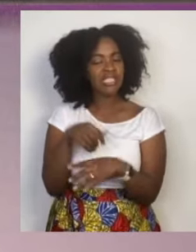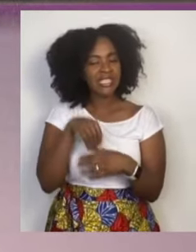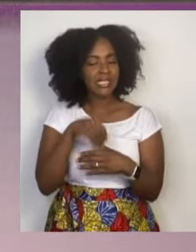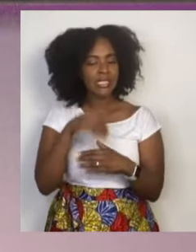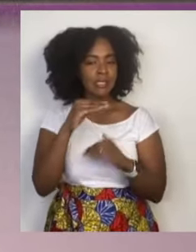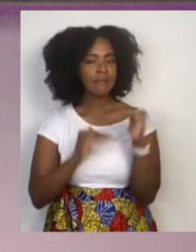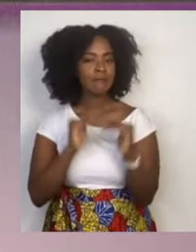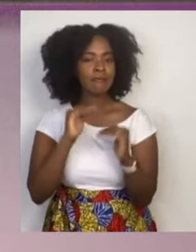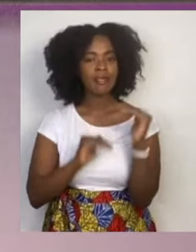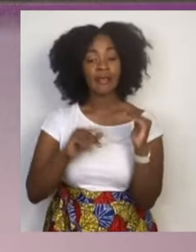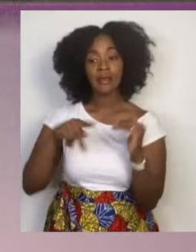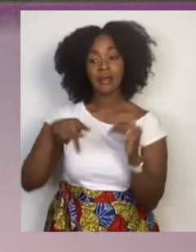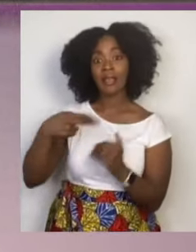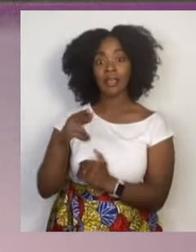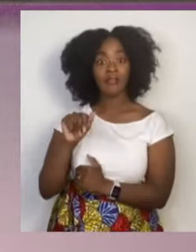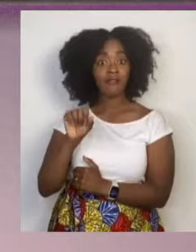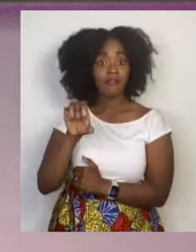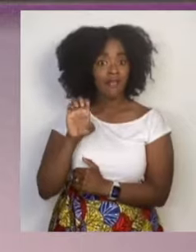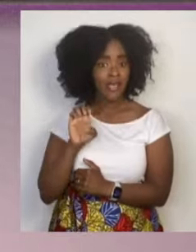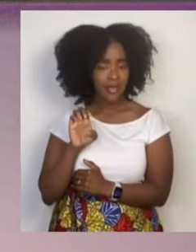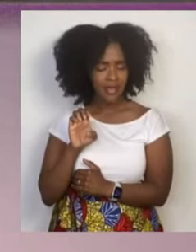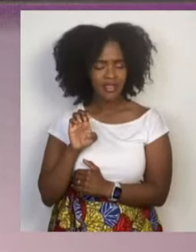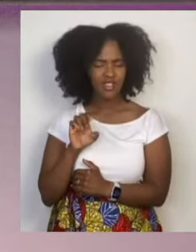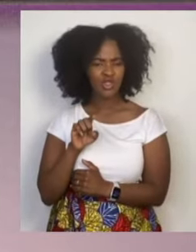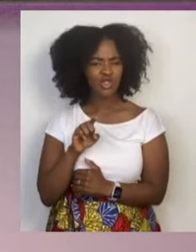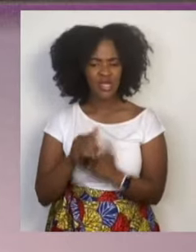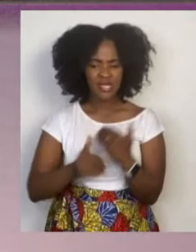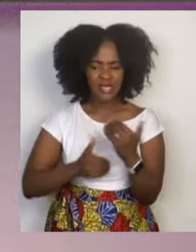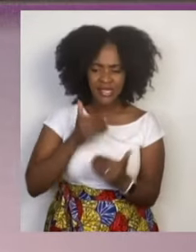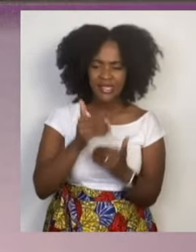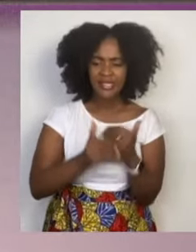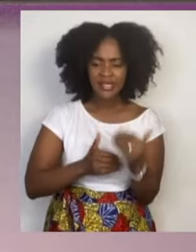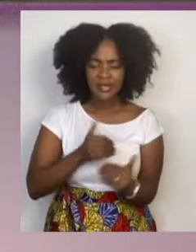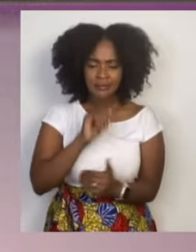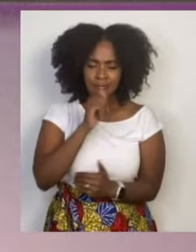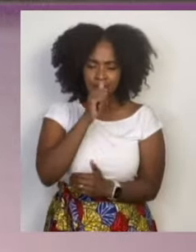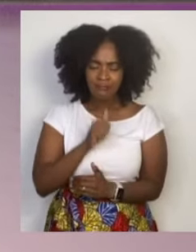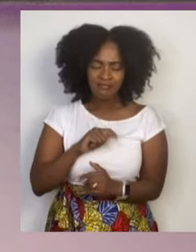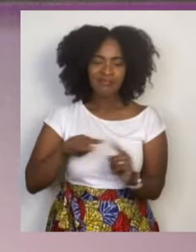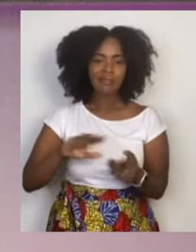discouraged in the process. And I want to pray for